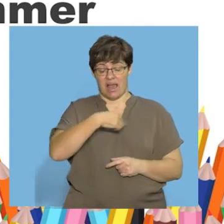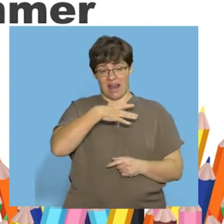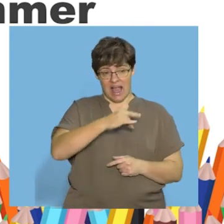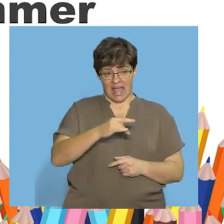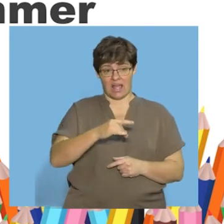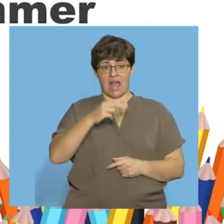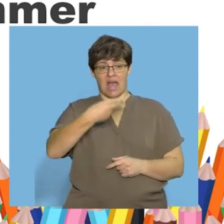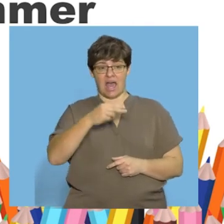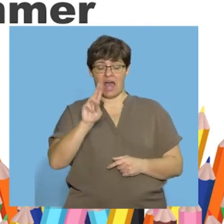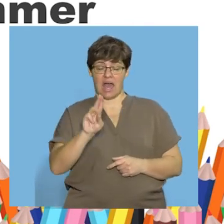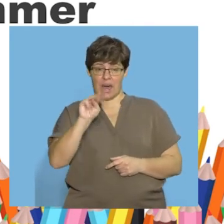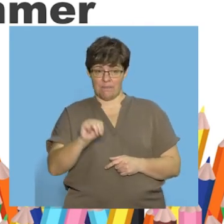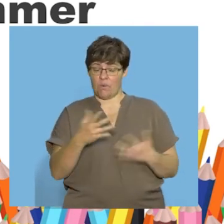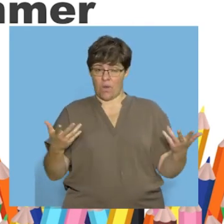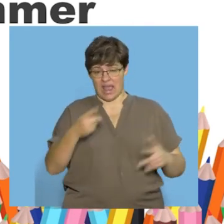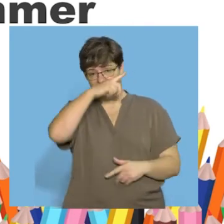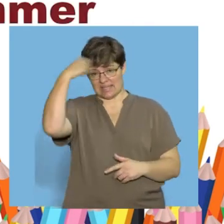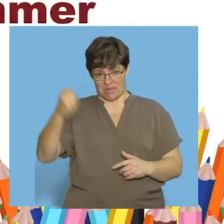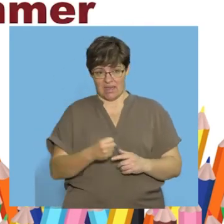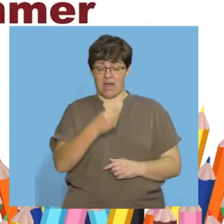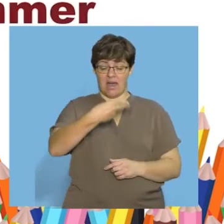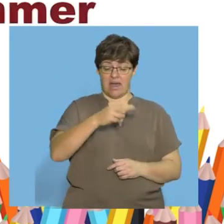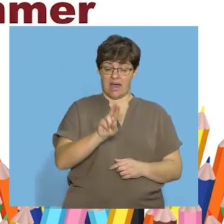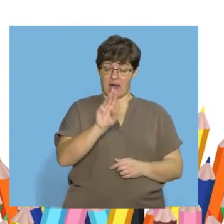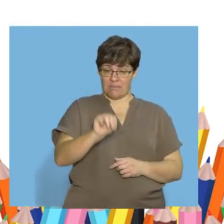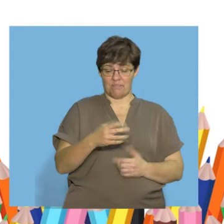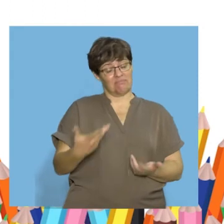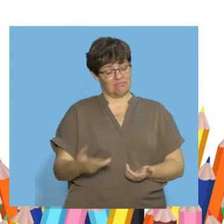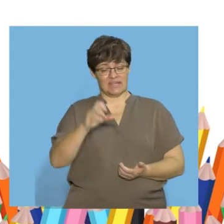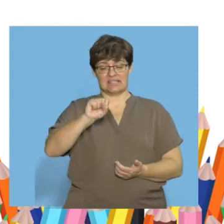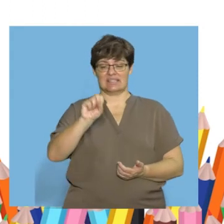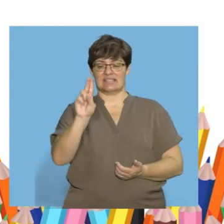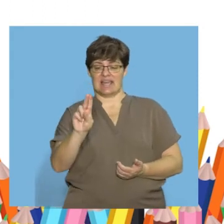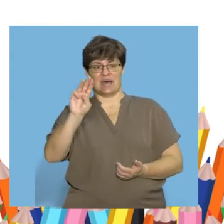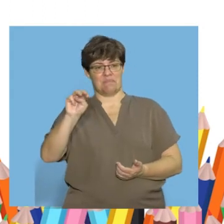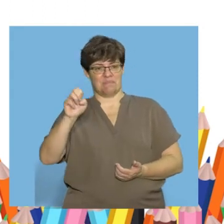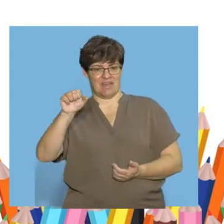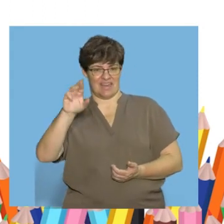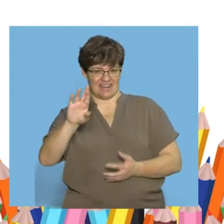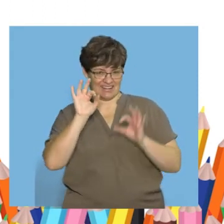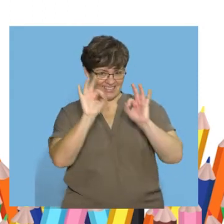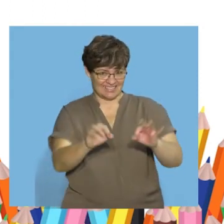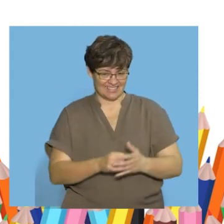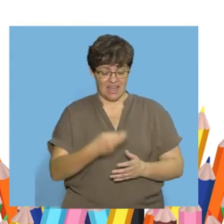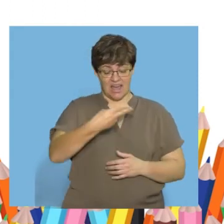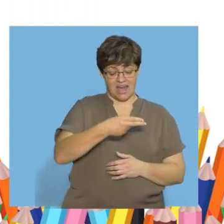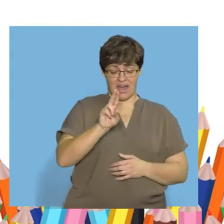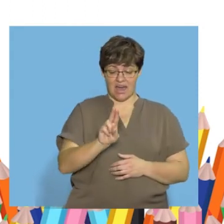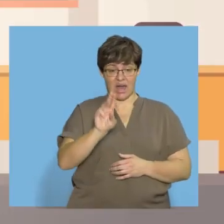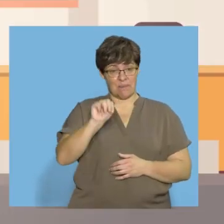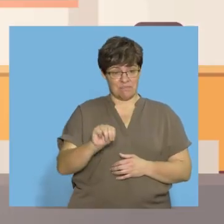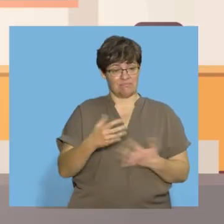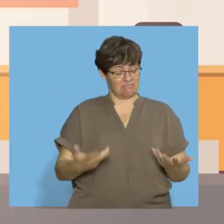in summer. Hum. Summer. Excellent. Hum. Summer.